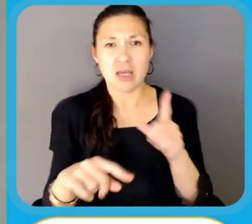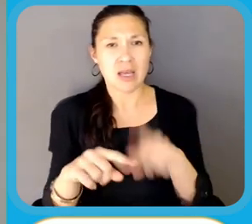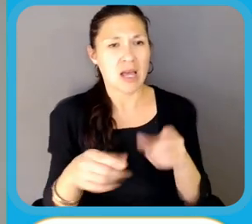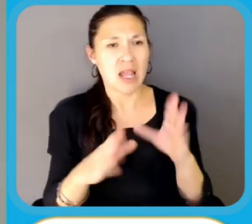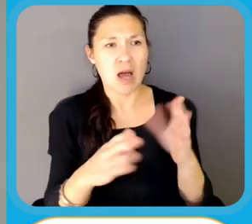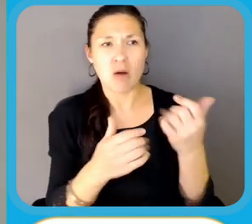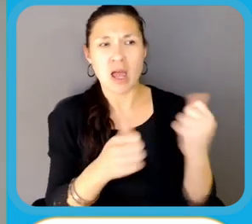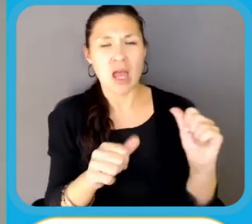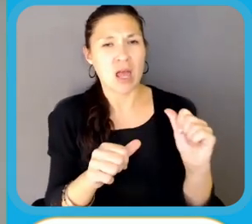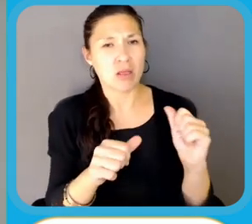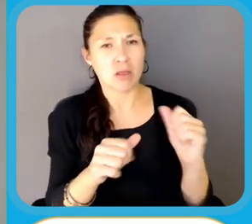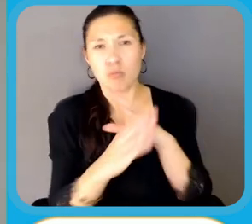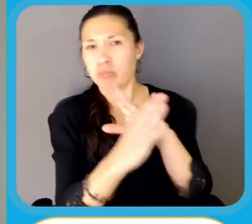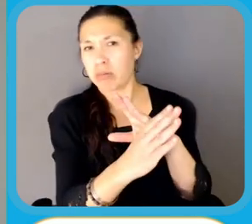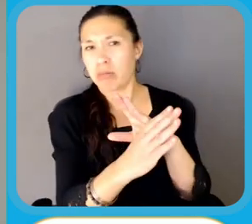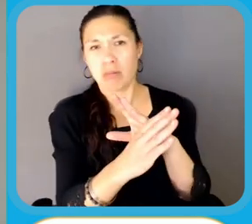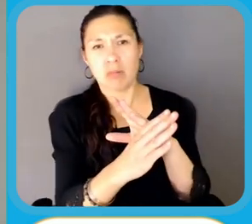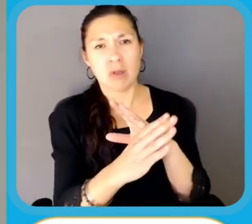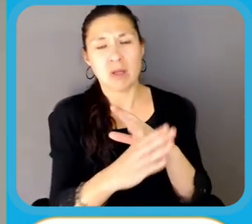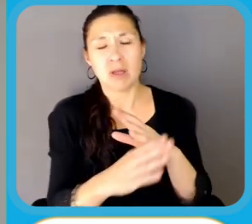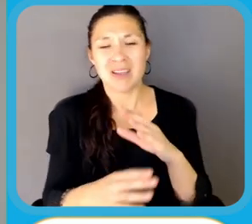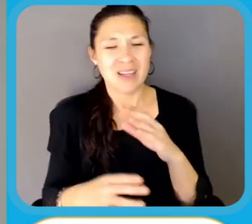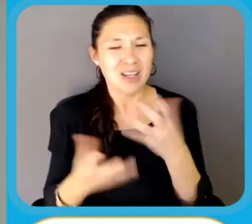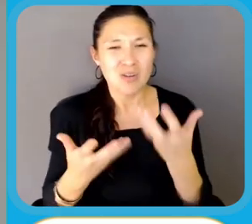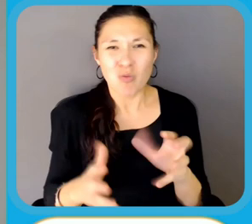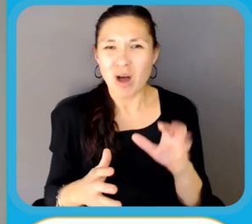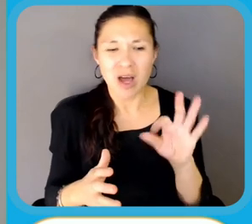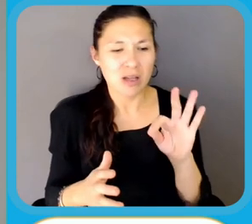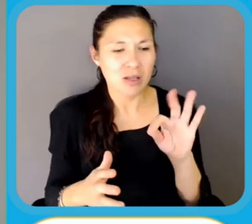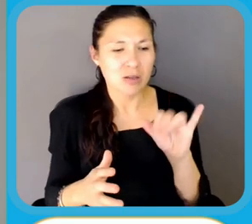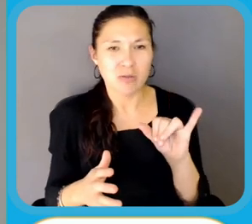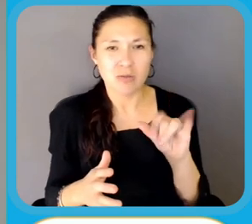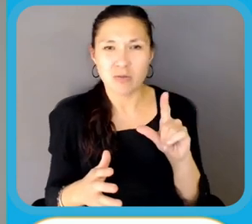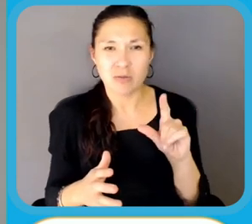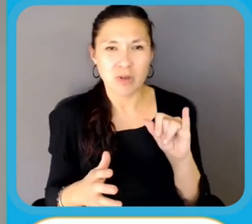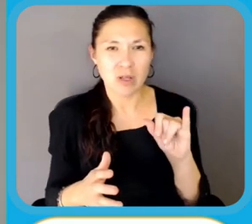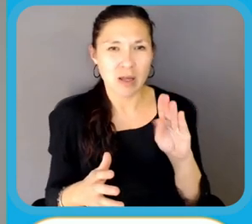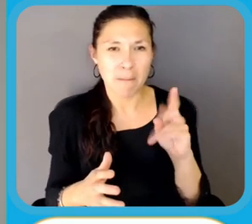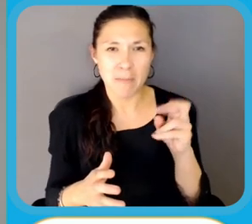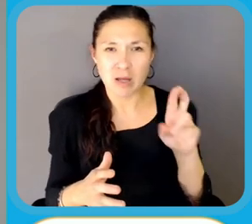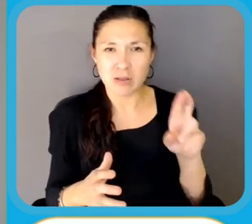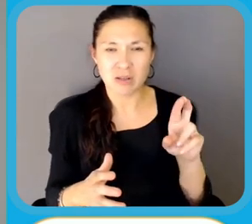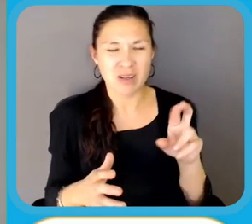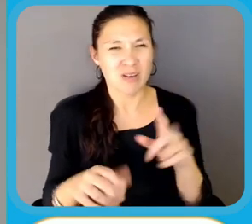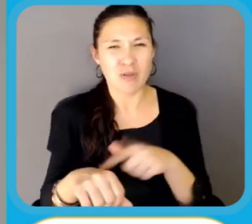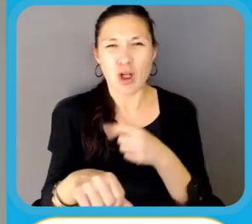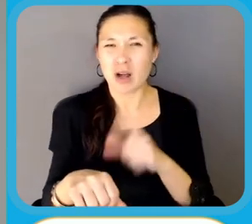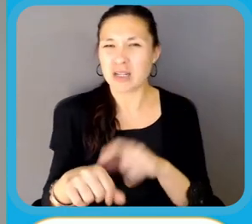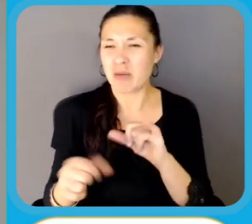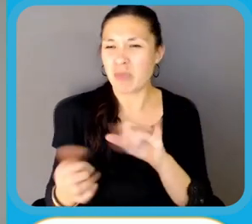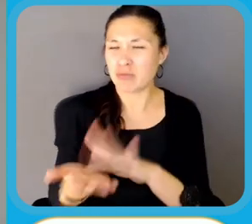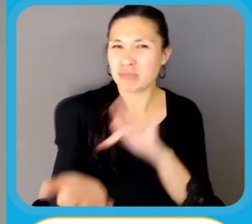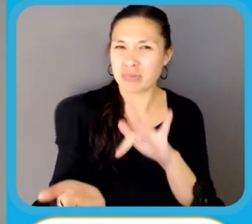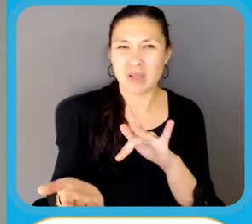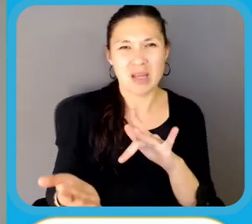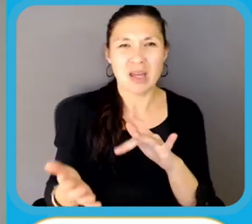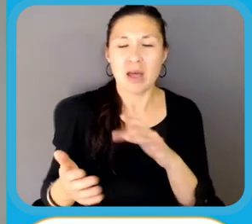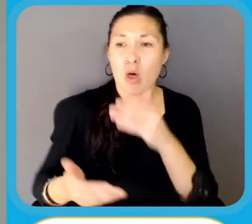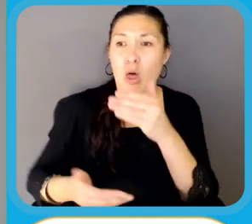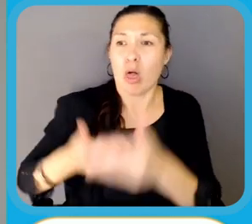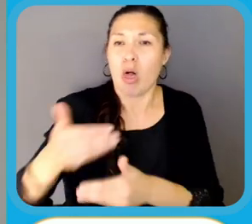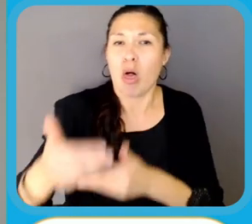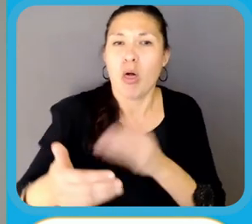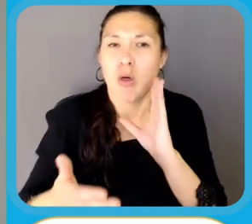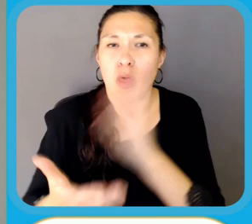progress, not even the filibuster. For too long, the filibuster was exploited to delay progress and delay